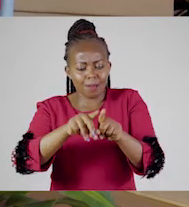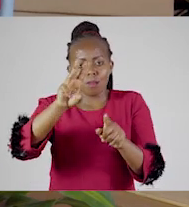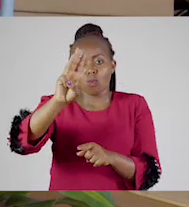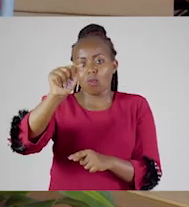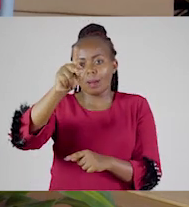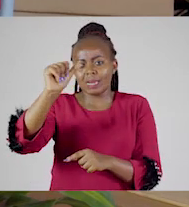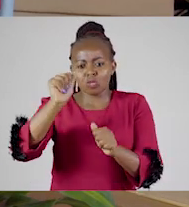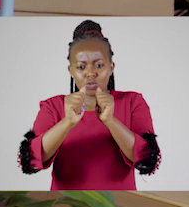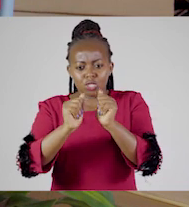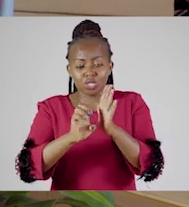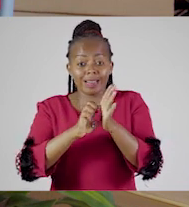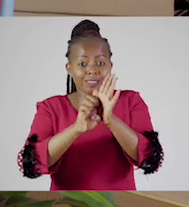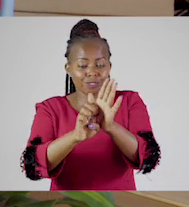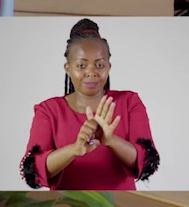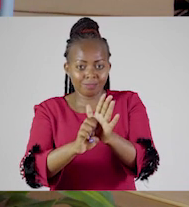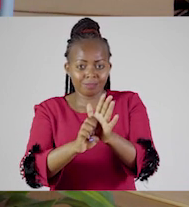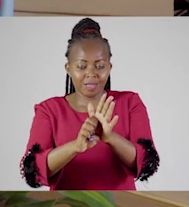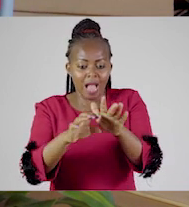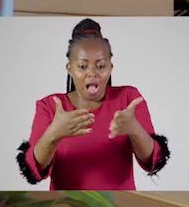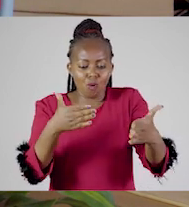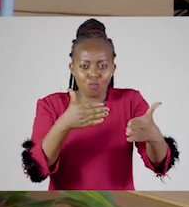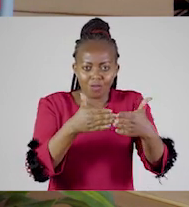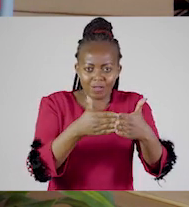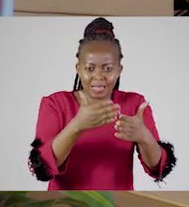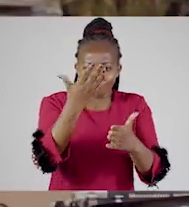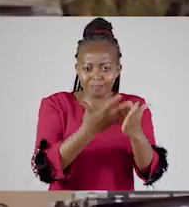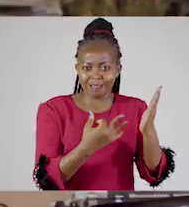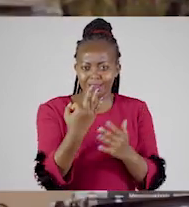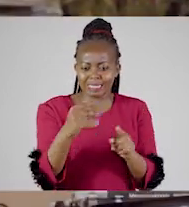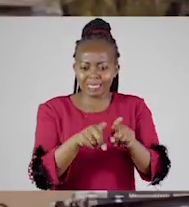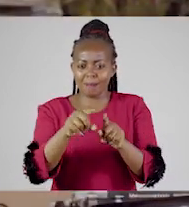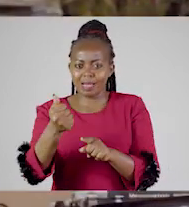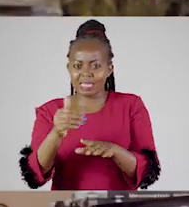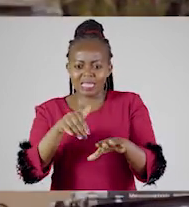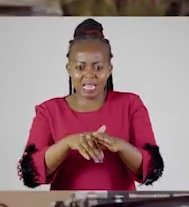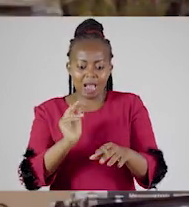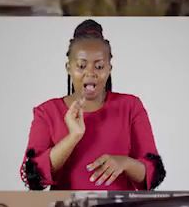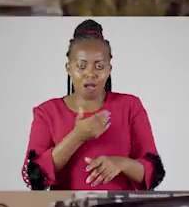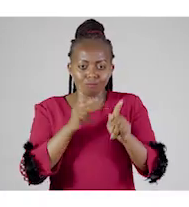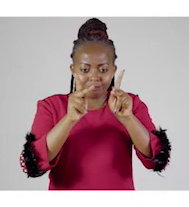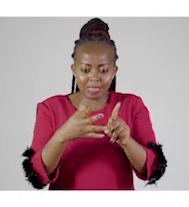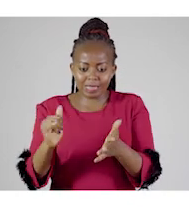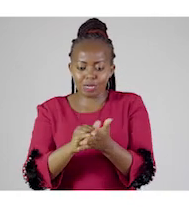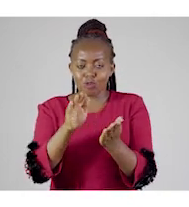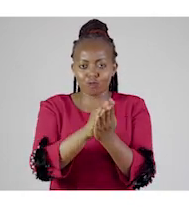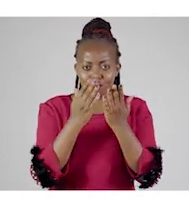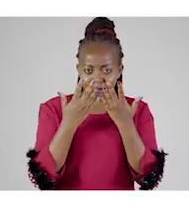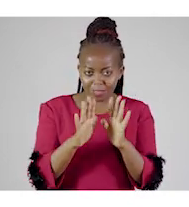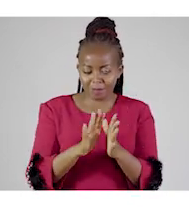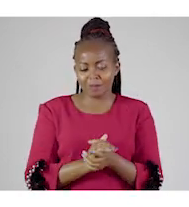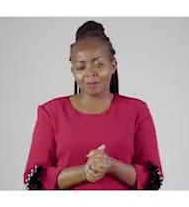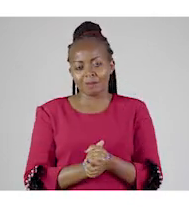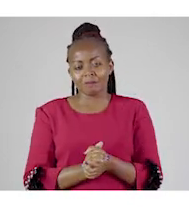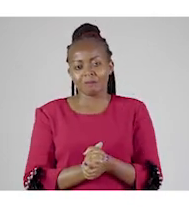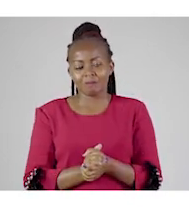climate change damage. How do we prevent these signs and others in our personal archives?